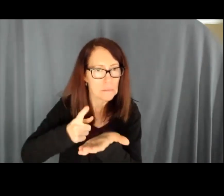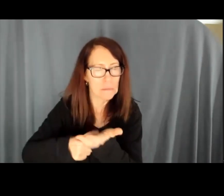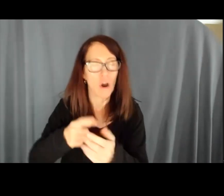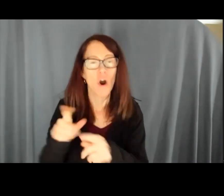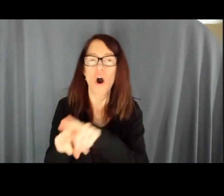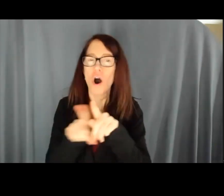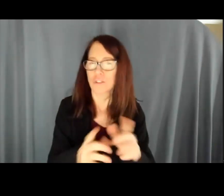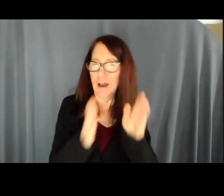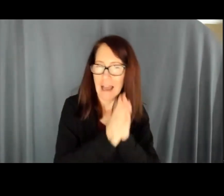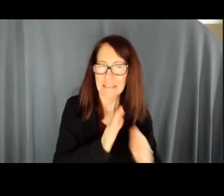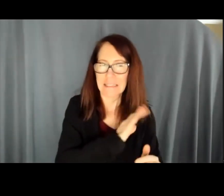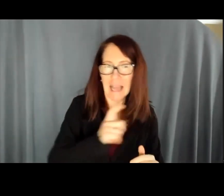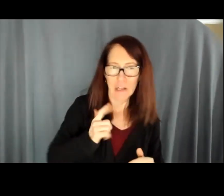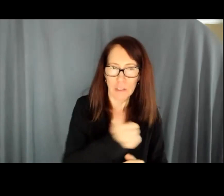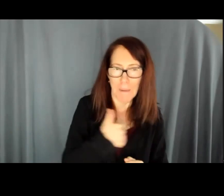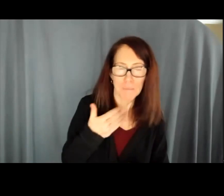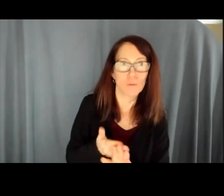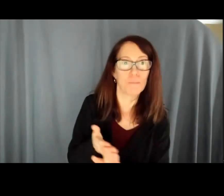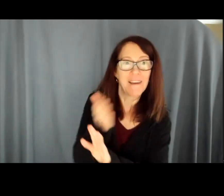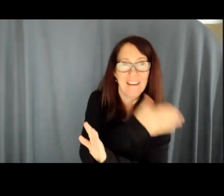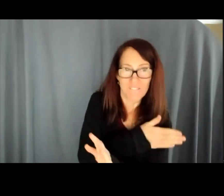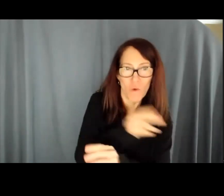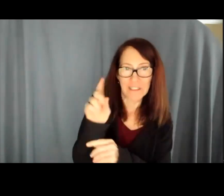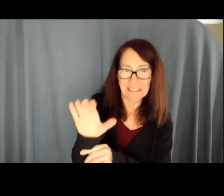spend some focused time before December